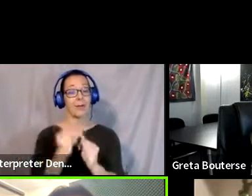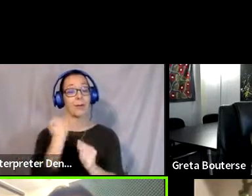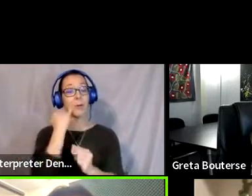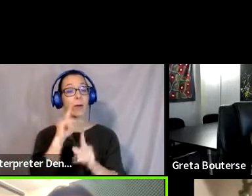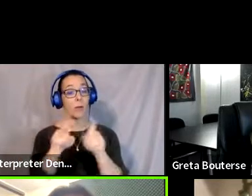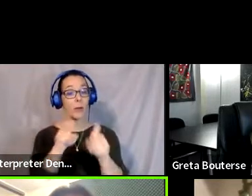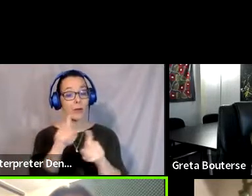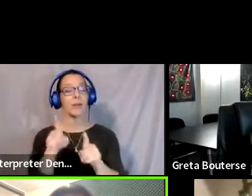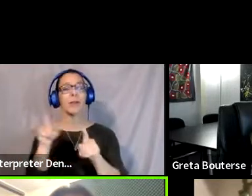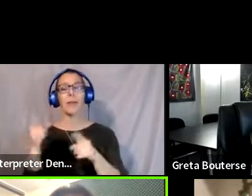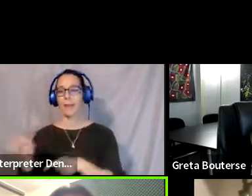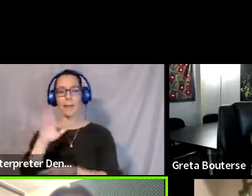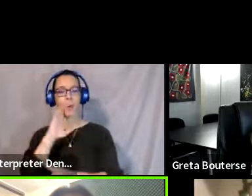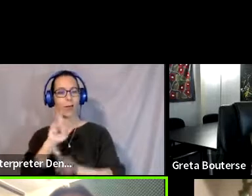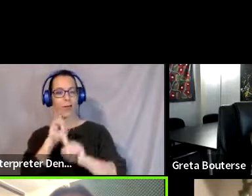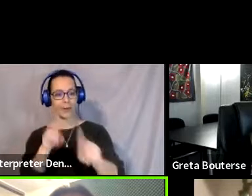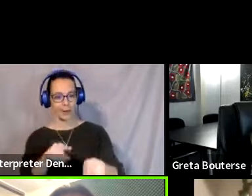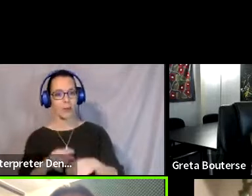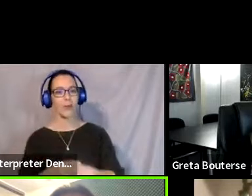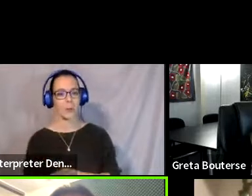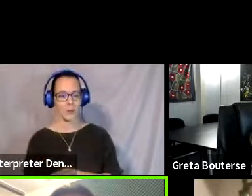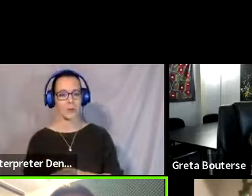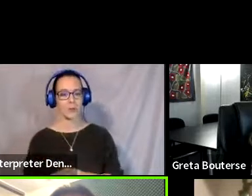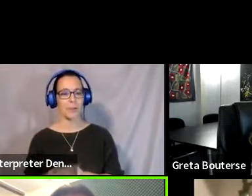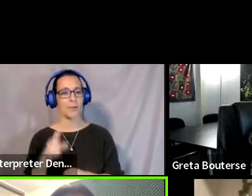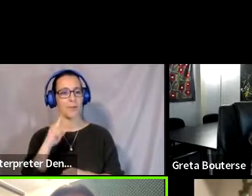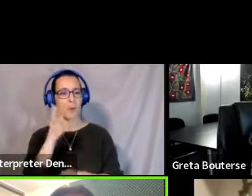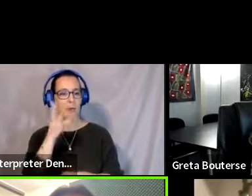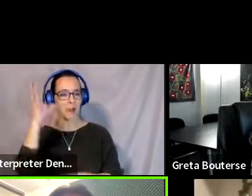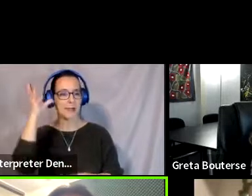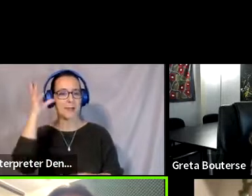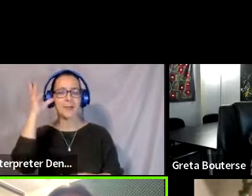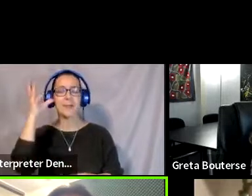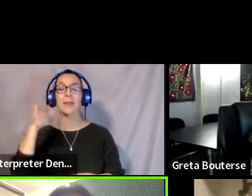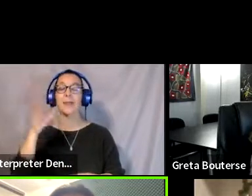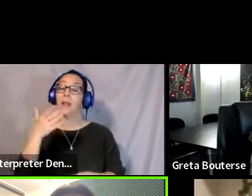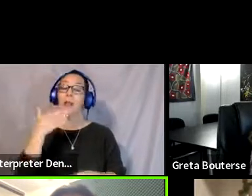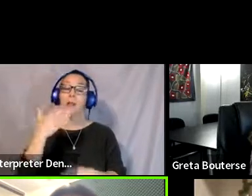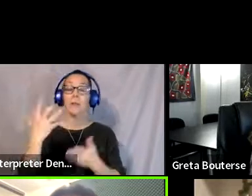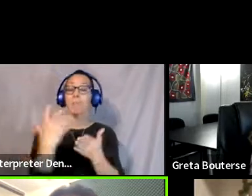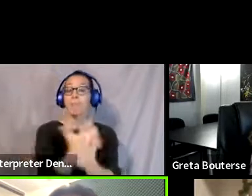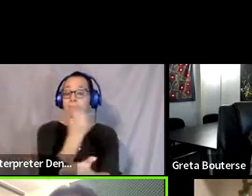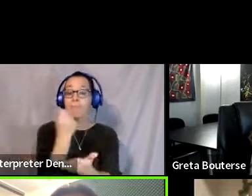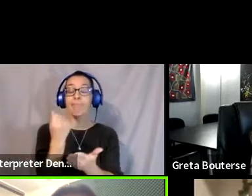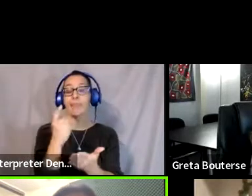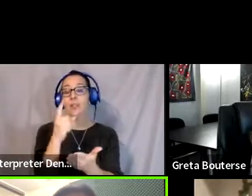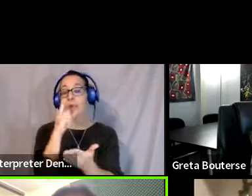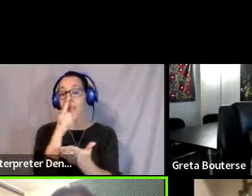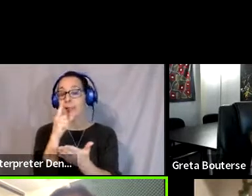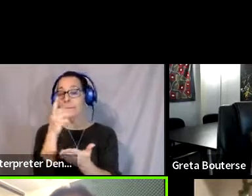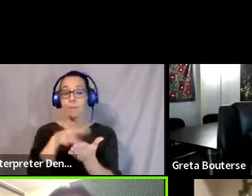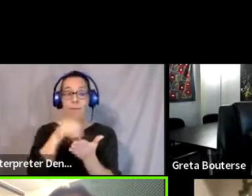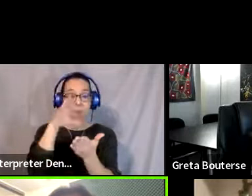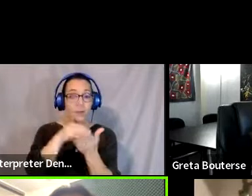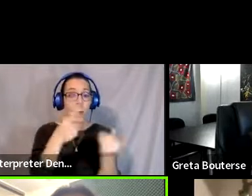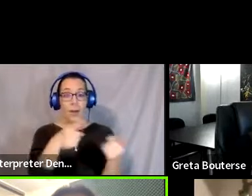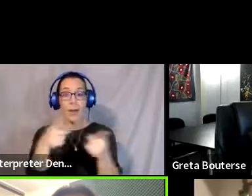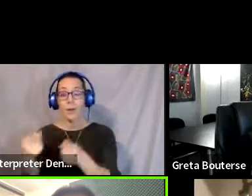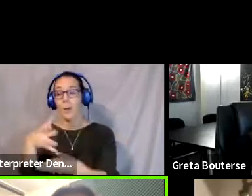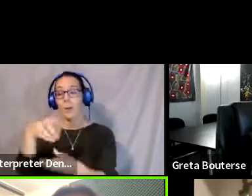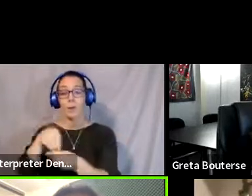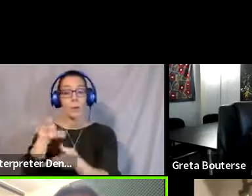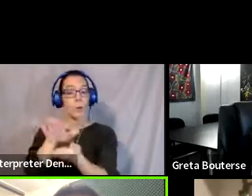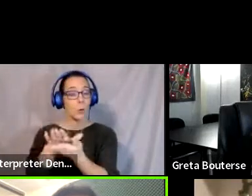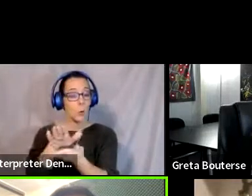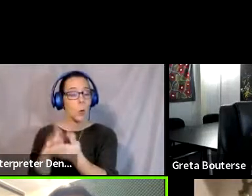questions, parents. And this is a very good opportunity to get all the new information, what the school is doing, what is happening,